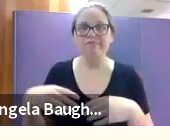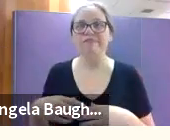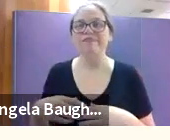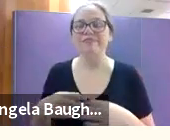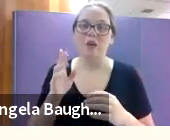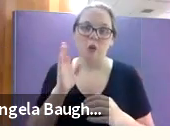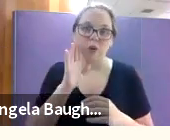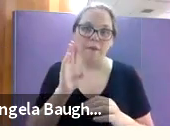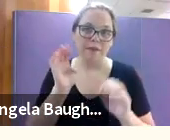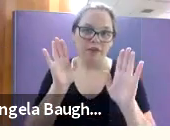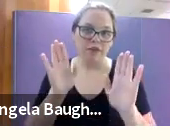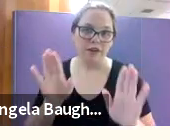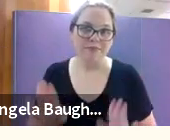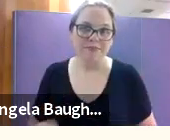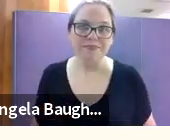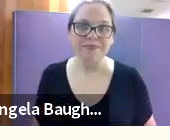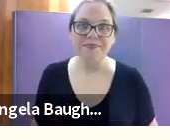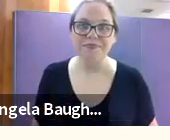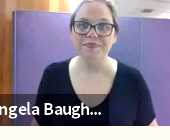great.